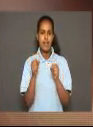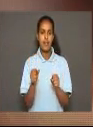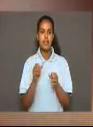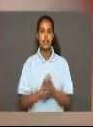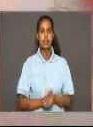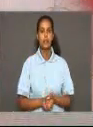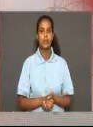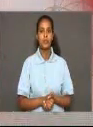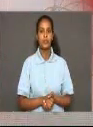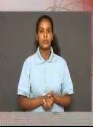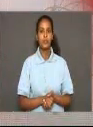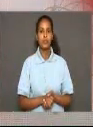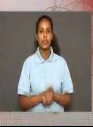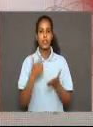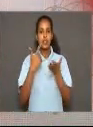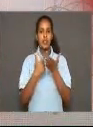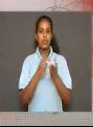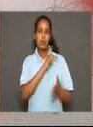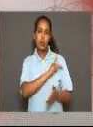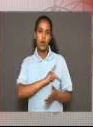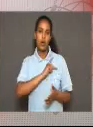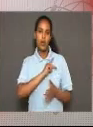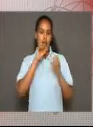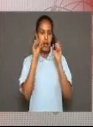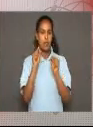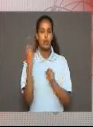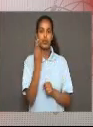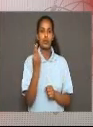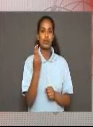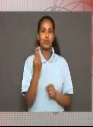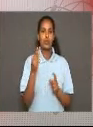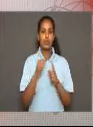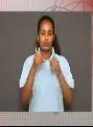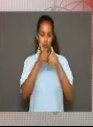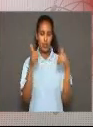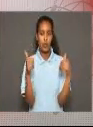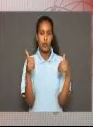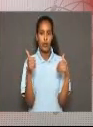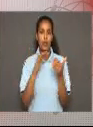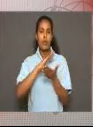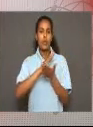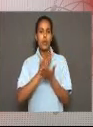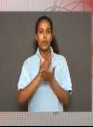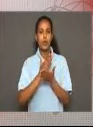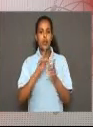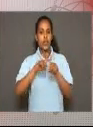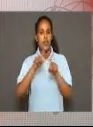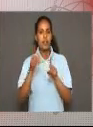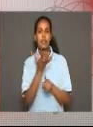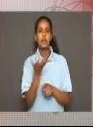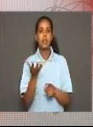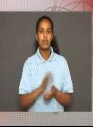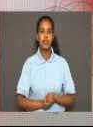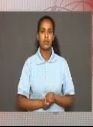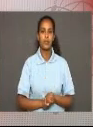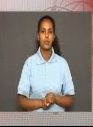hardness. These properties can be used to distinguish between different